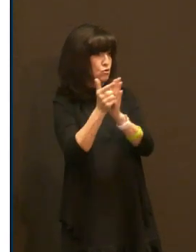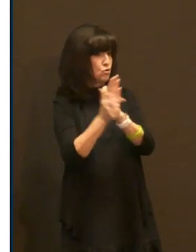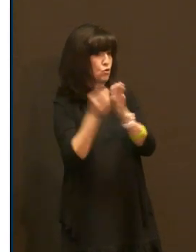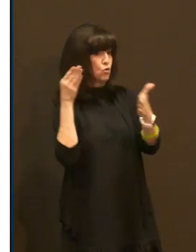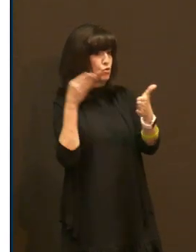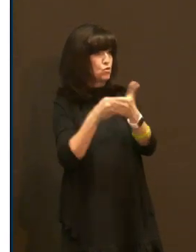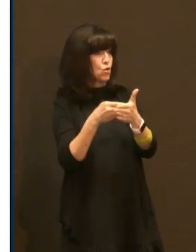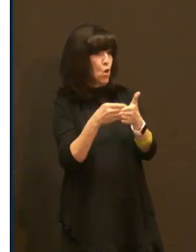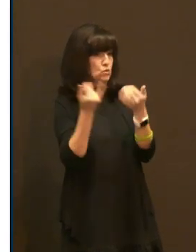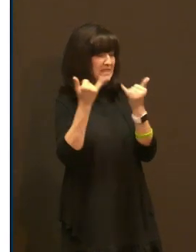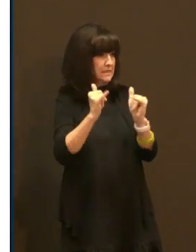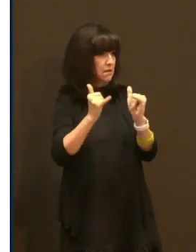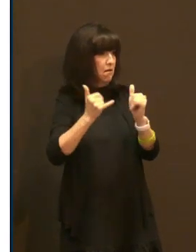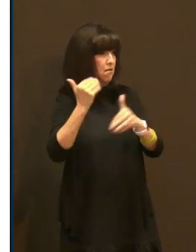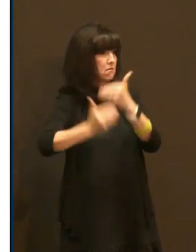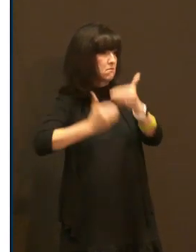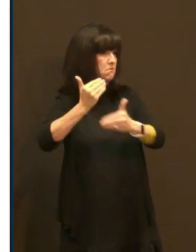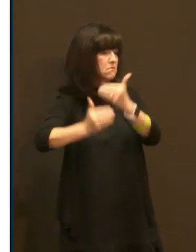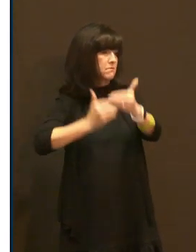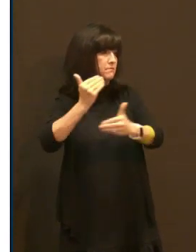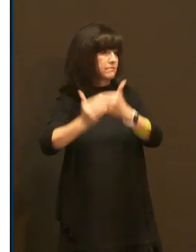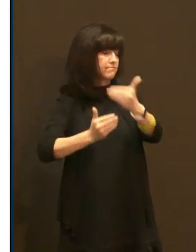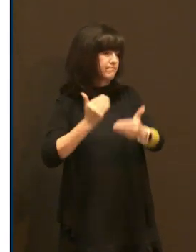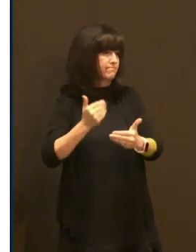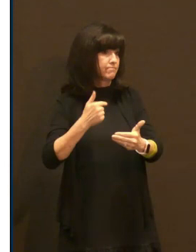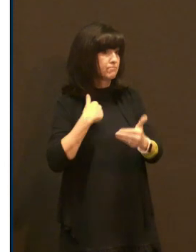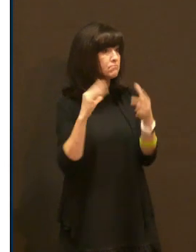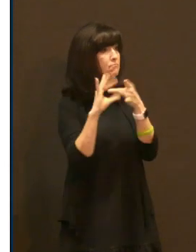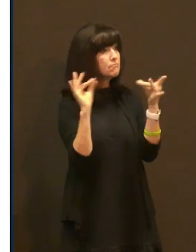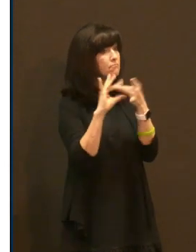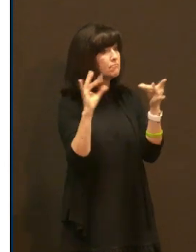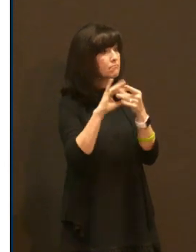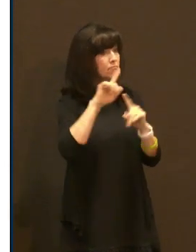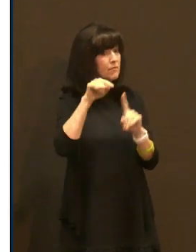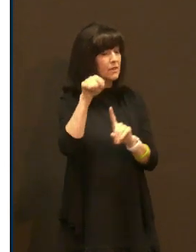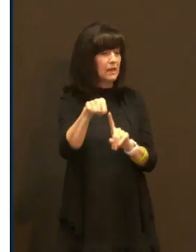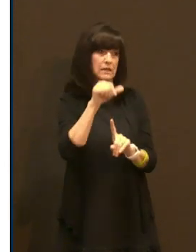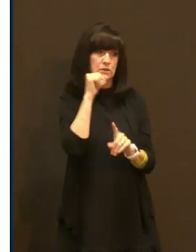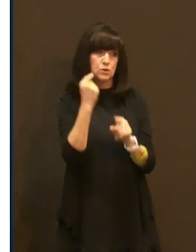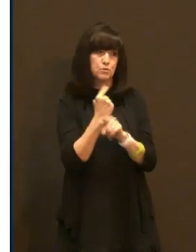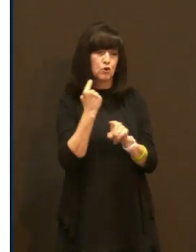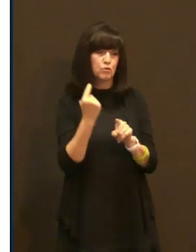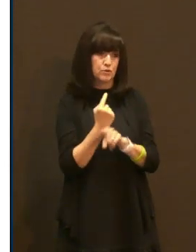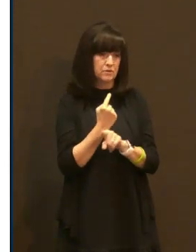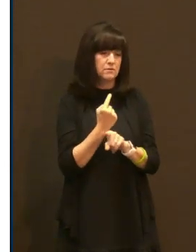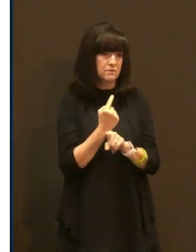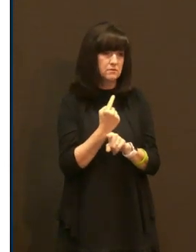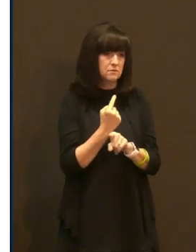active. But what I can say is that all